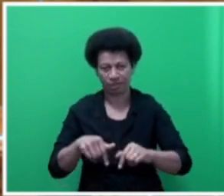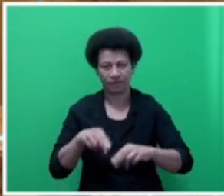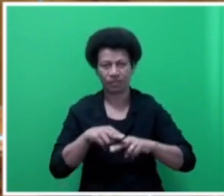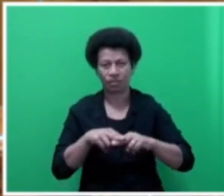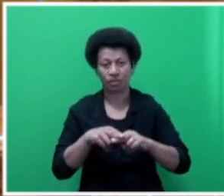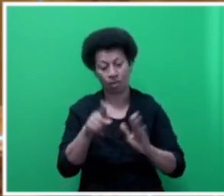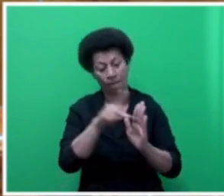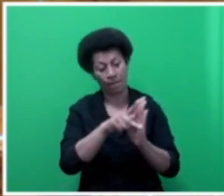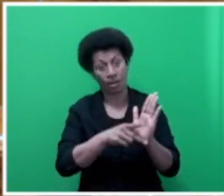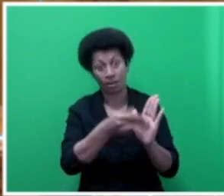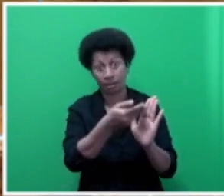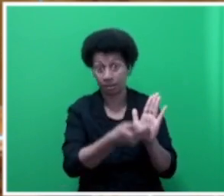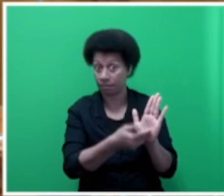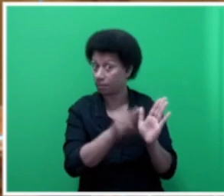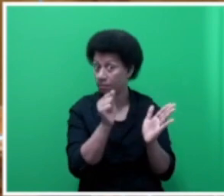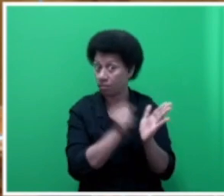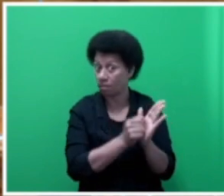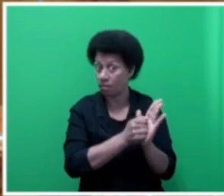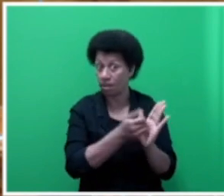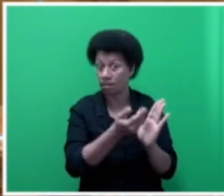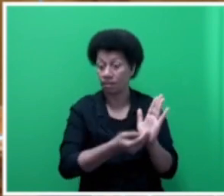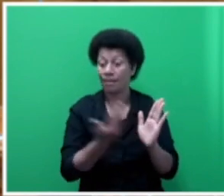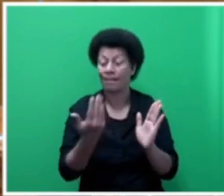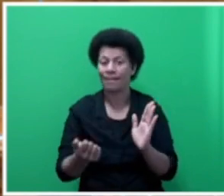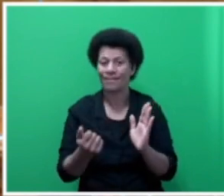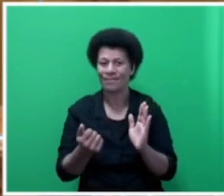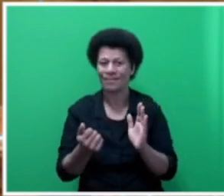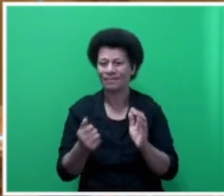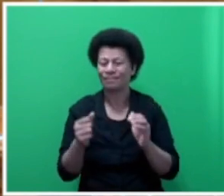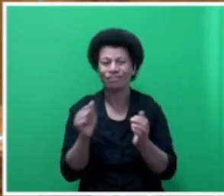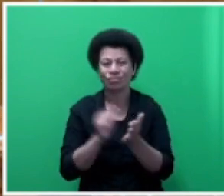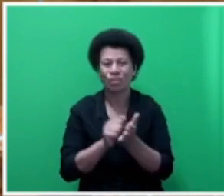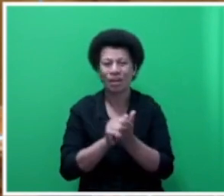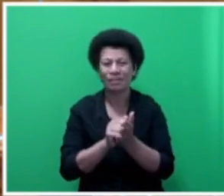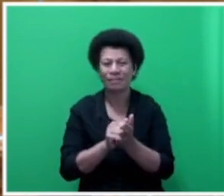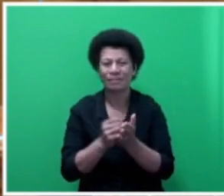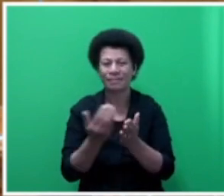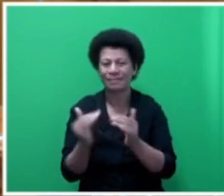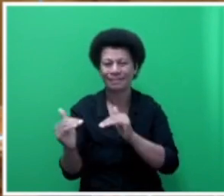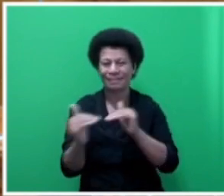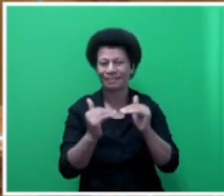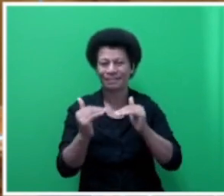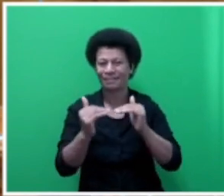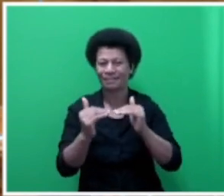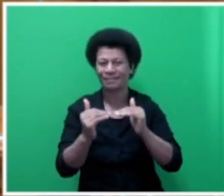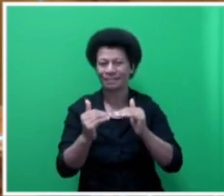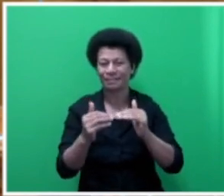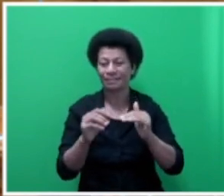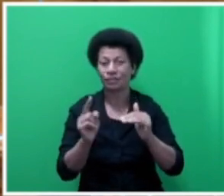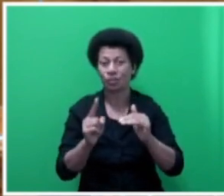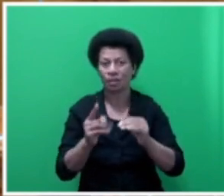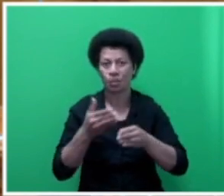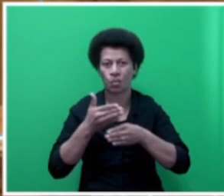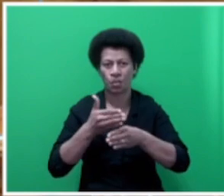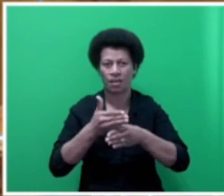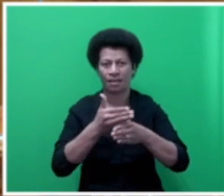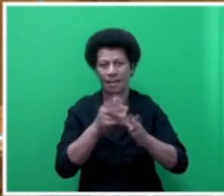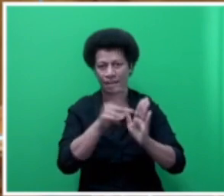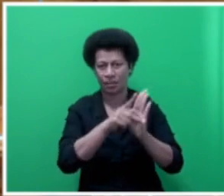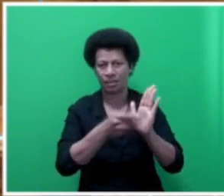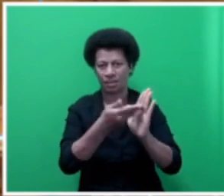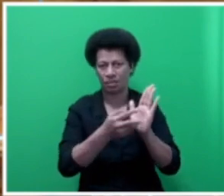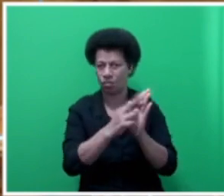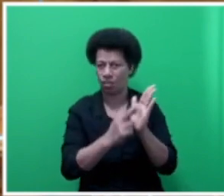so that we have the confidence to compete in a level playing field. Another major contributor, sir, to our foreign exchange is